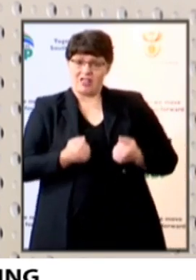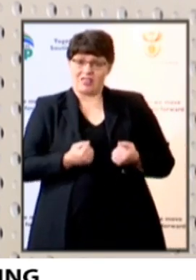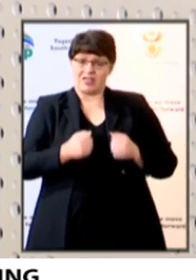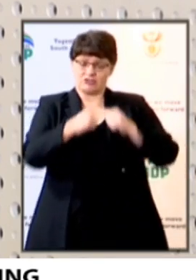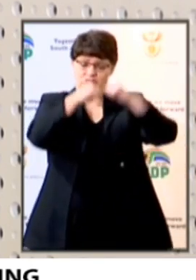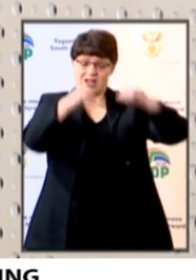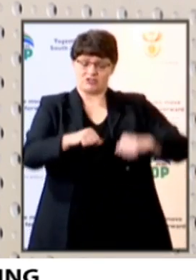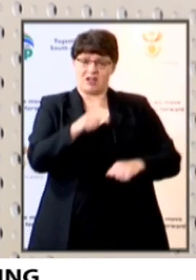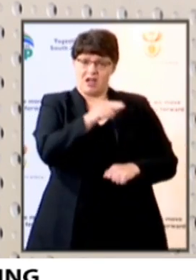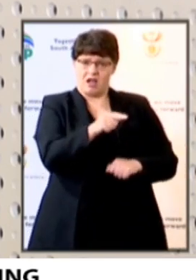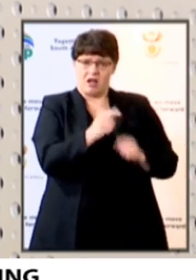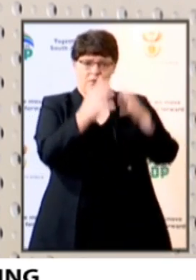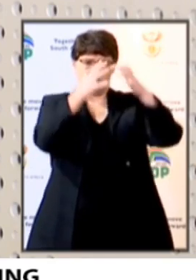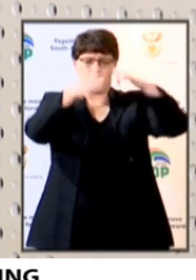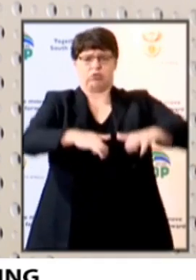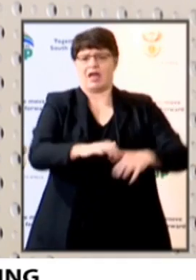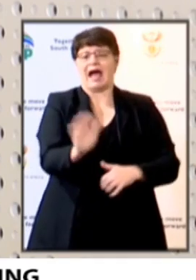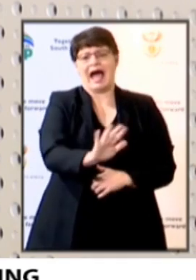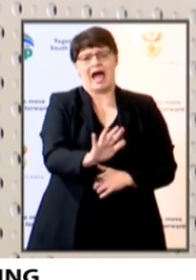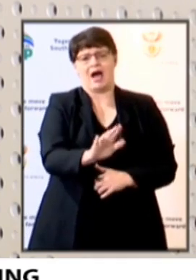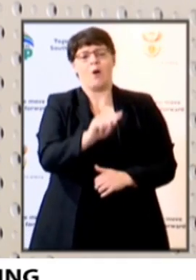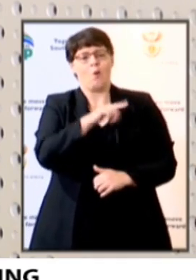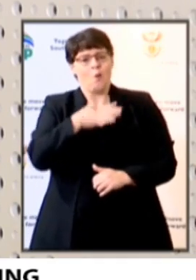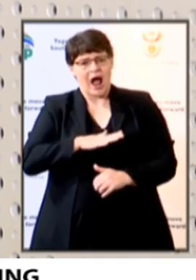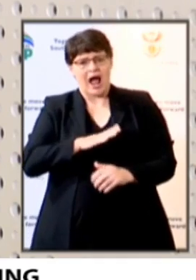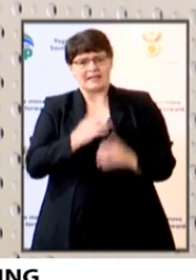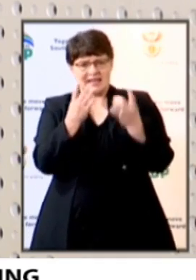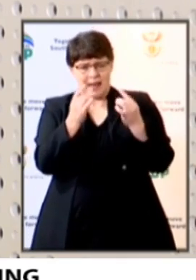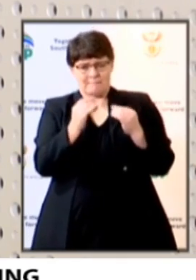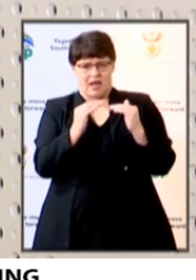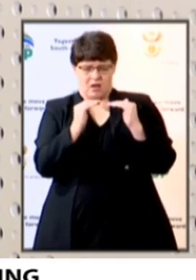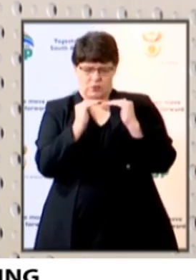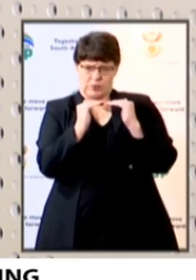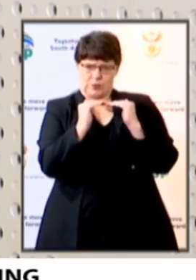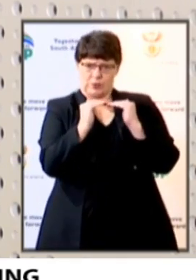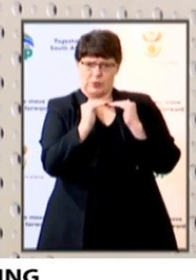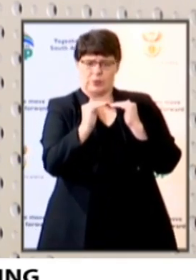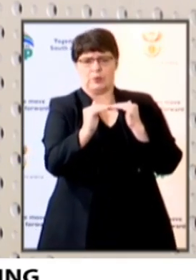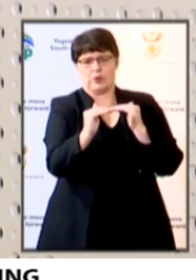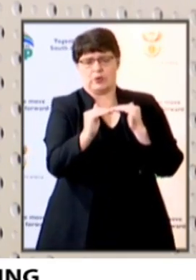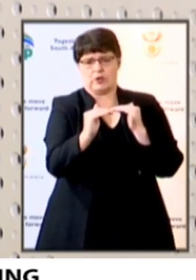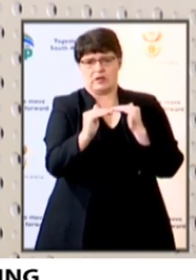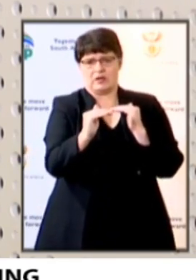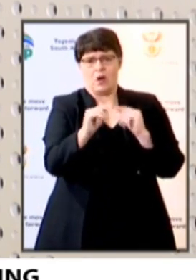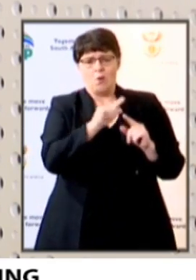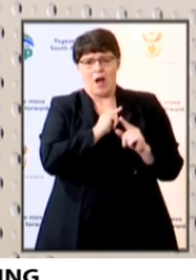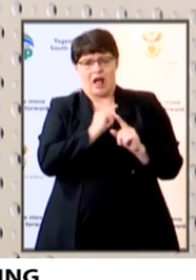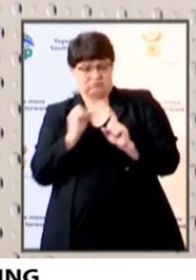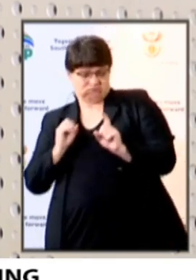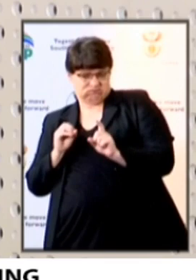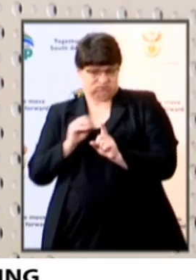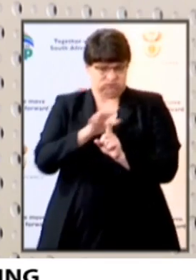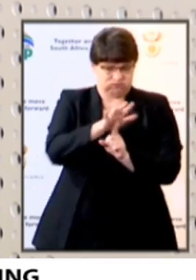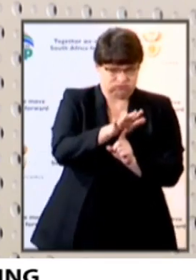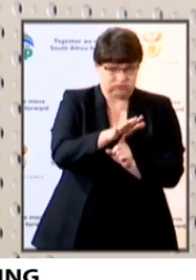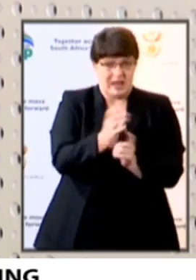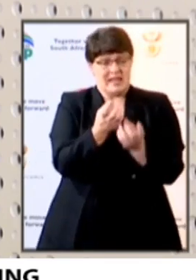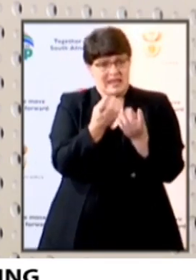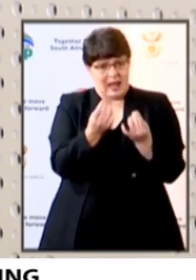the numbers that are infected and by the numbers that need hospitalization.